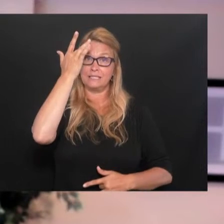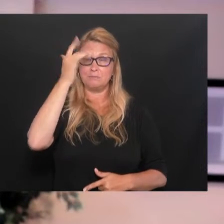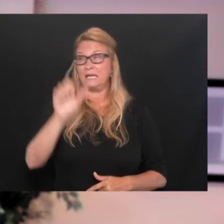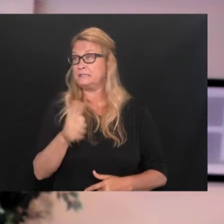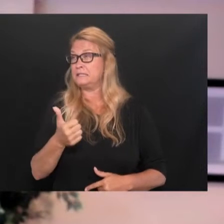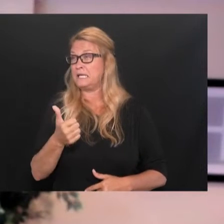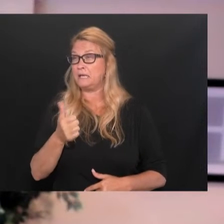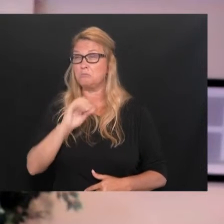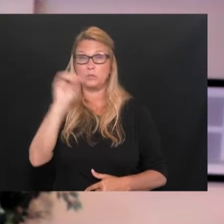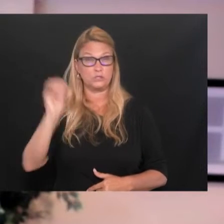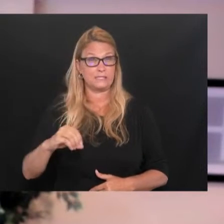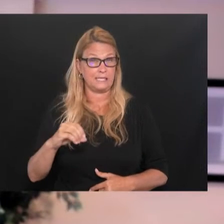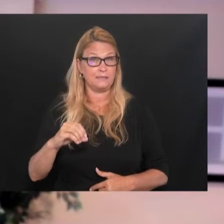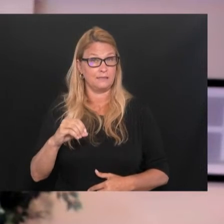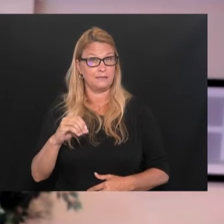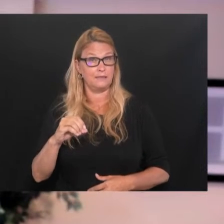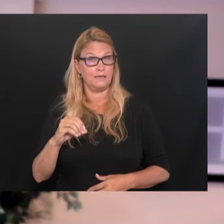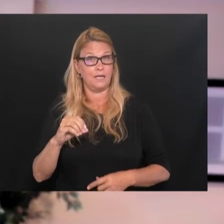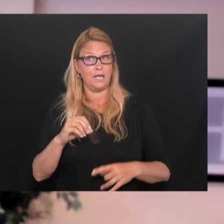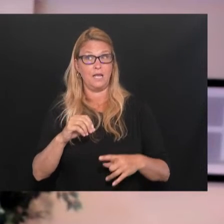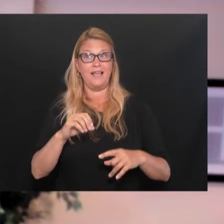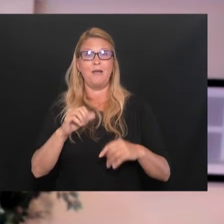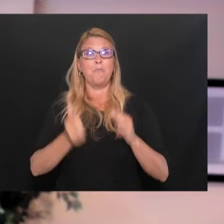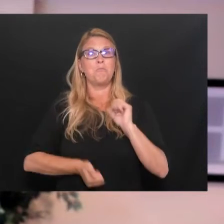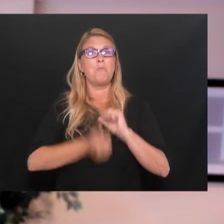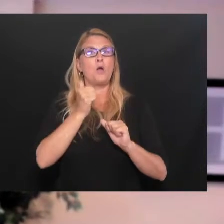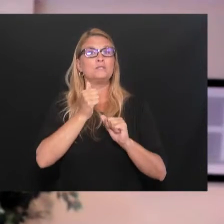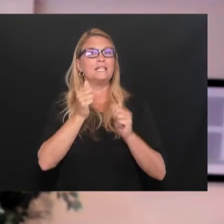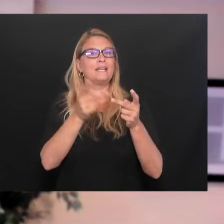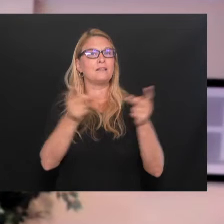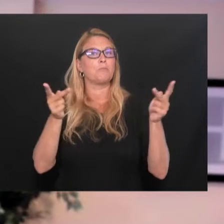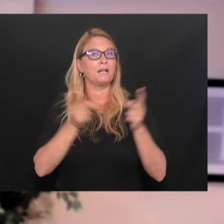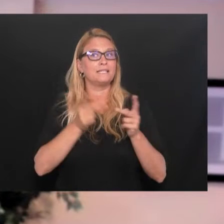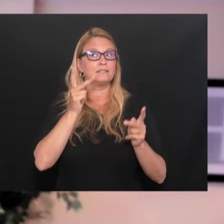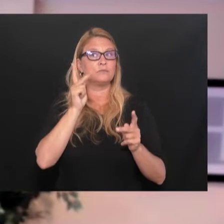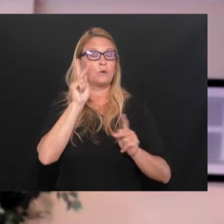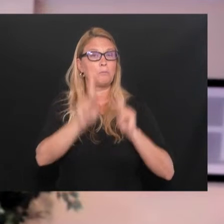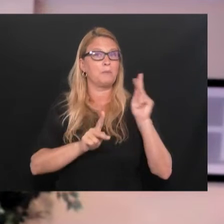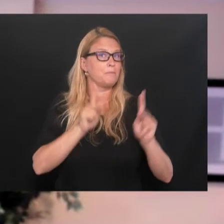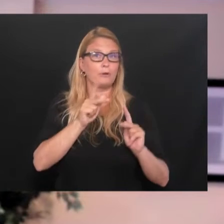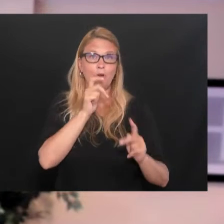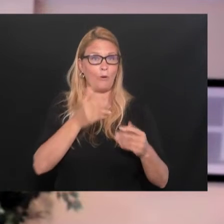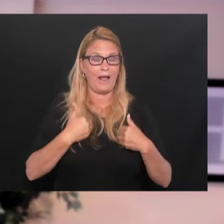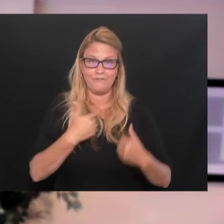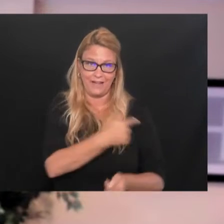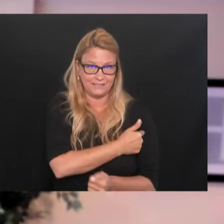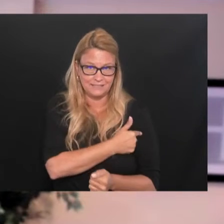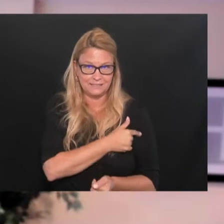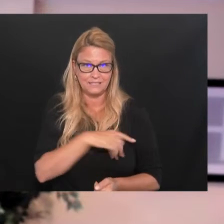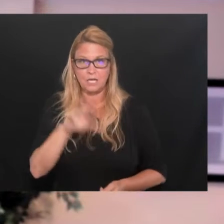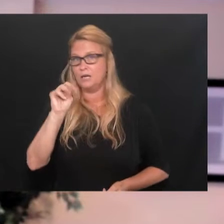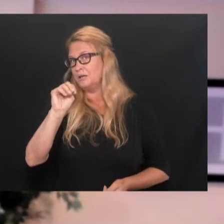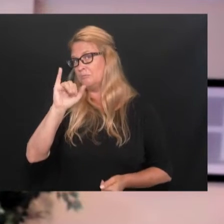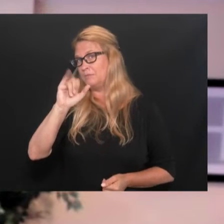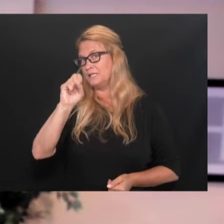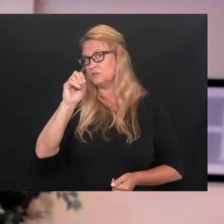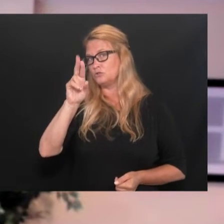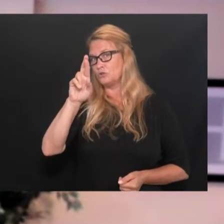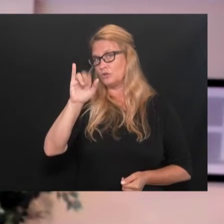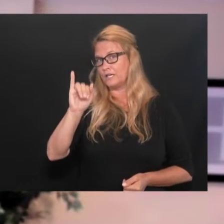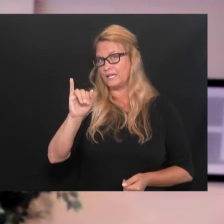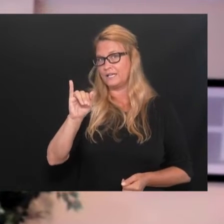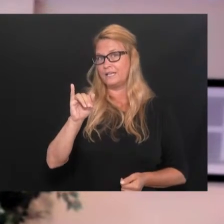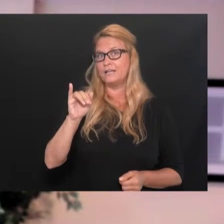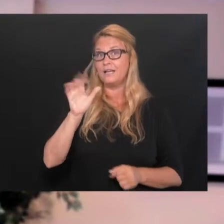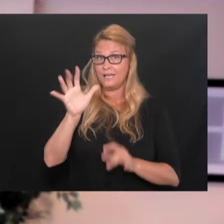cases, but in unvaccinated parts of our country, like we're seeing in Missouri, the Delta variant is starting to infect